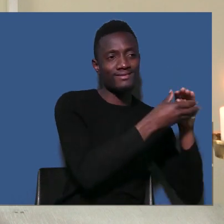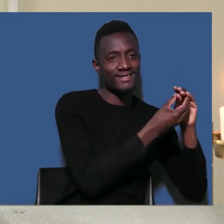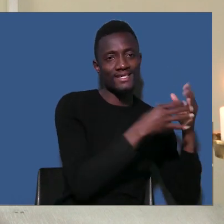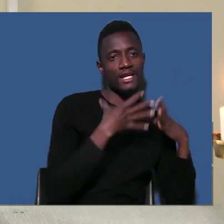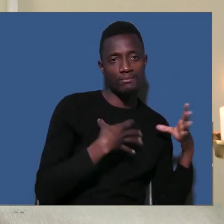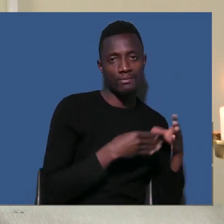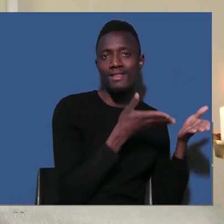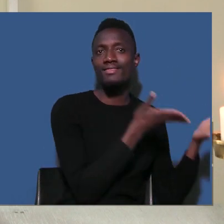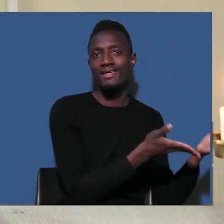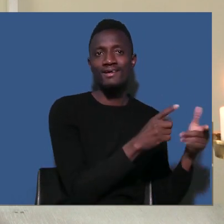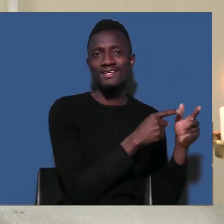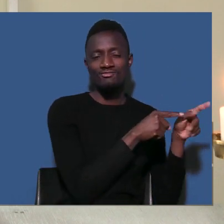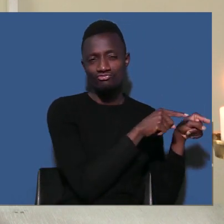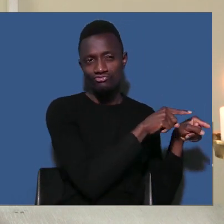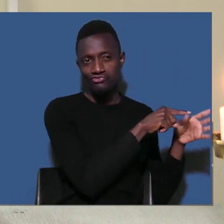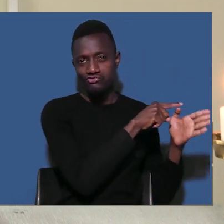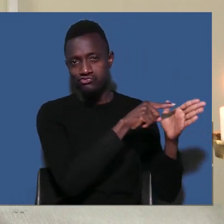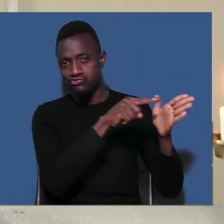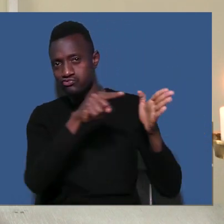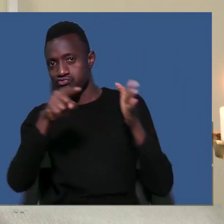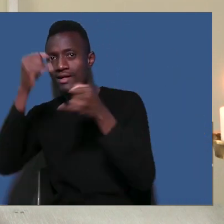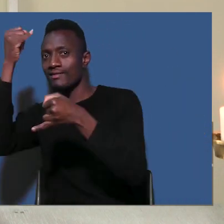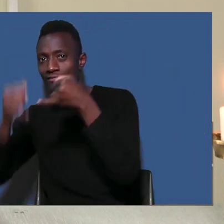where John the Revelator writes and says that,